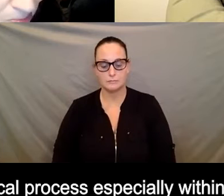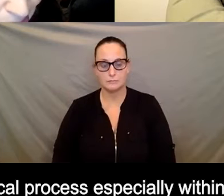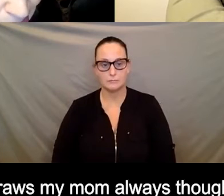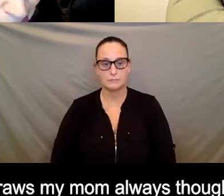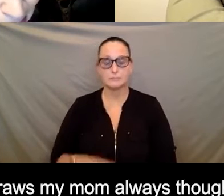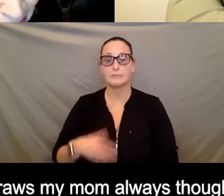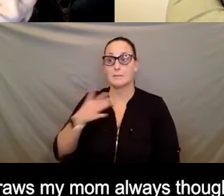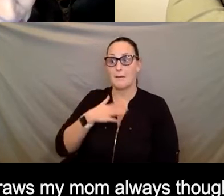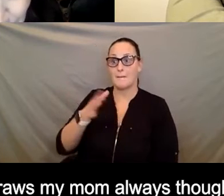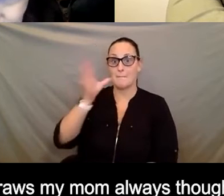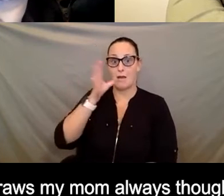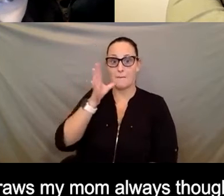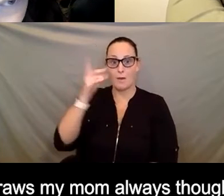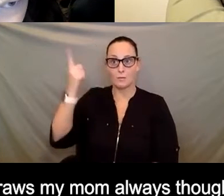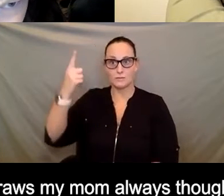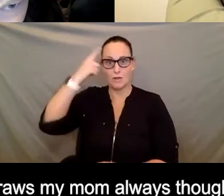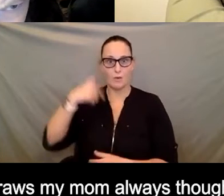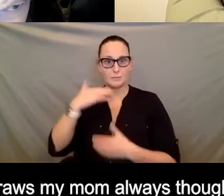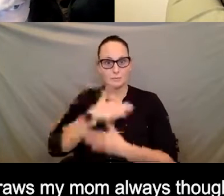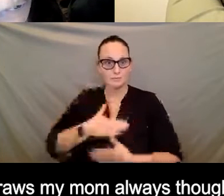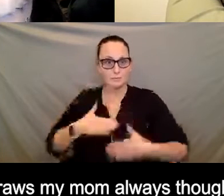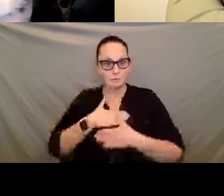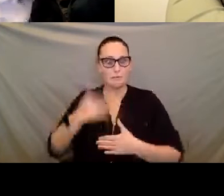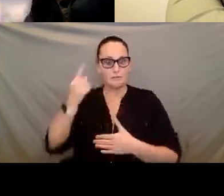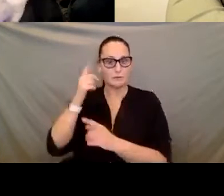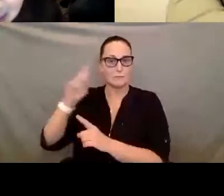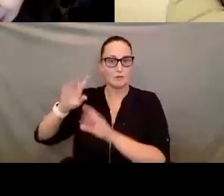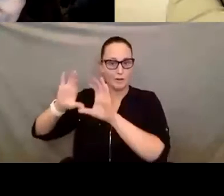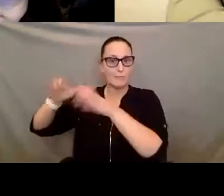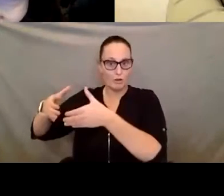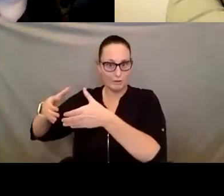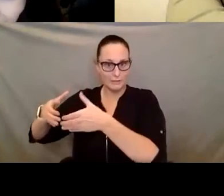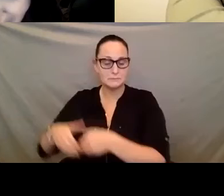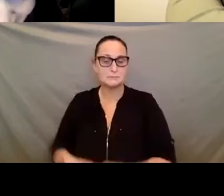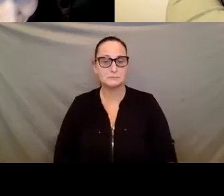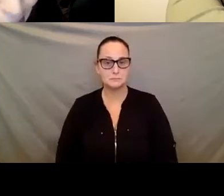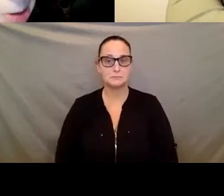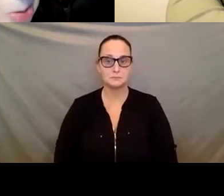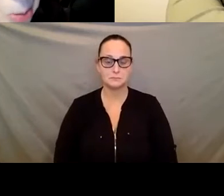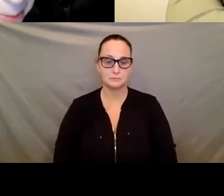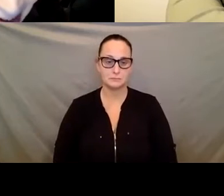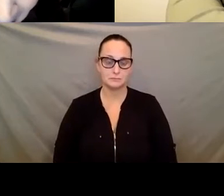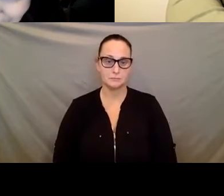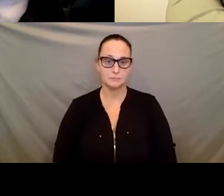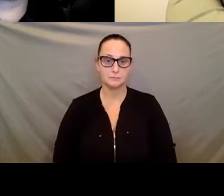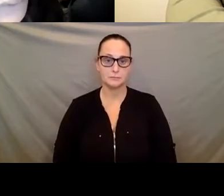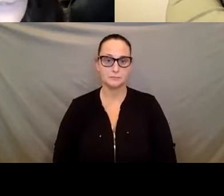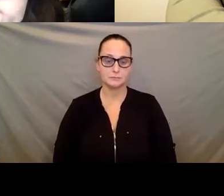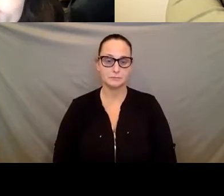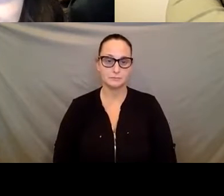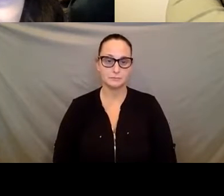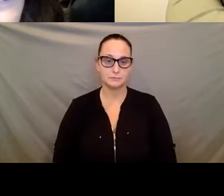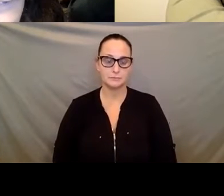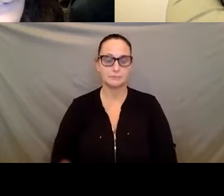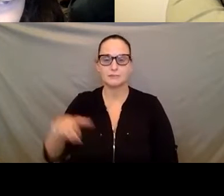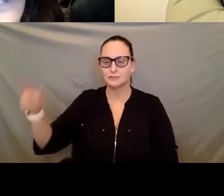Because my mom always thought I would enjoy being involved in the Democratic Party. She knows me way too well.